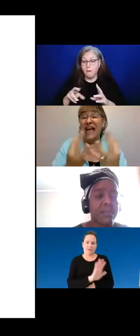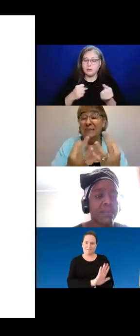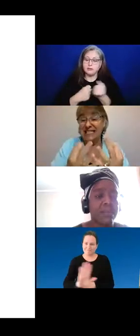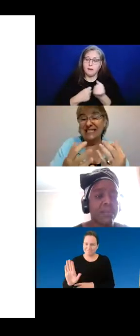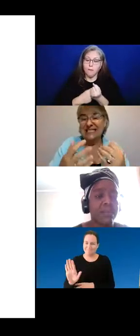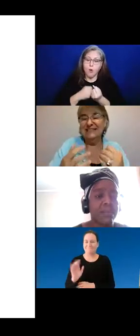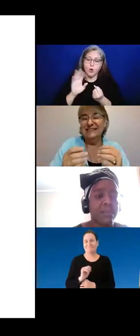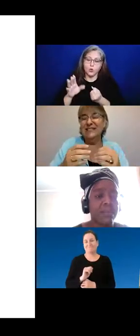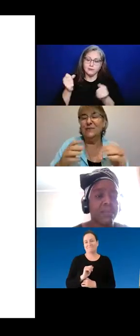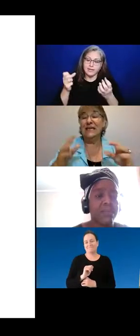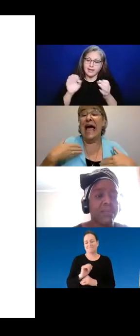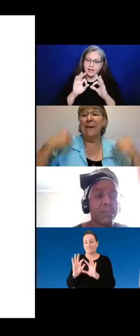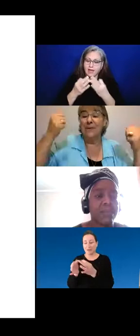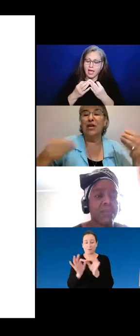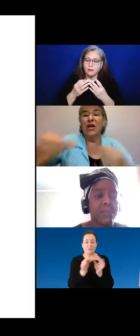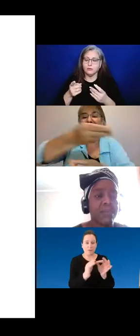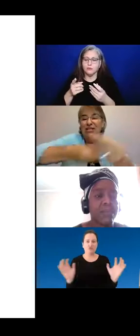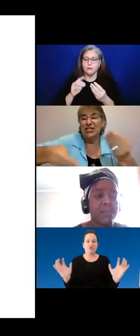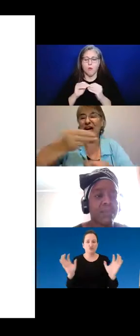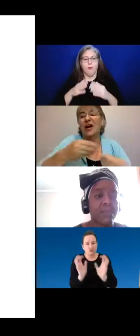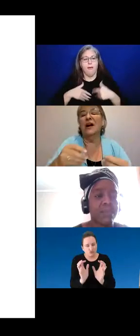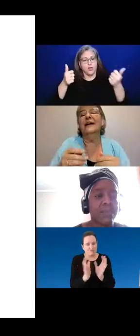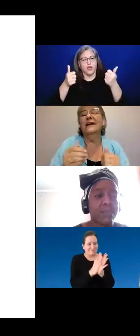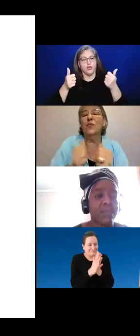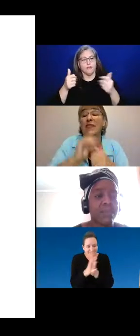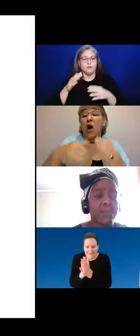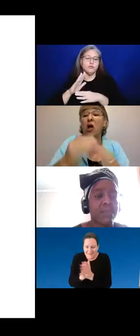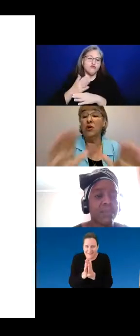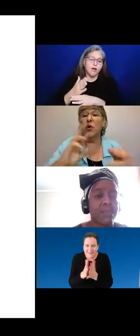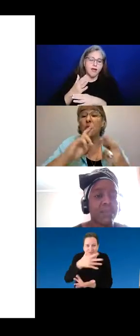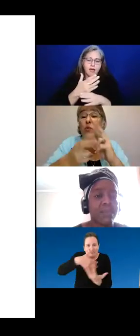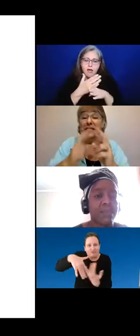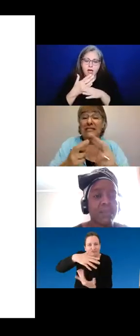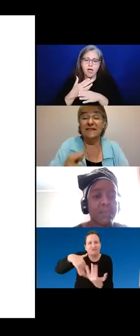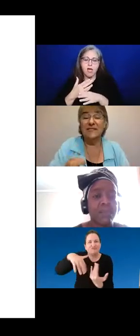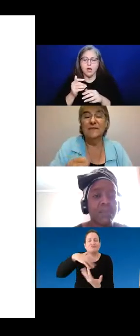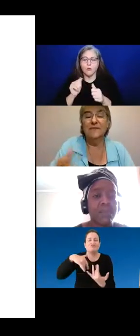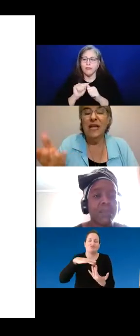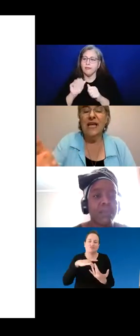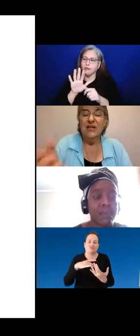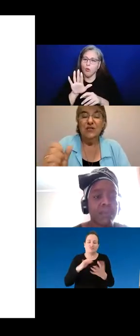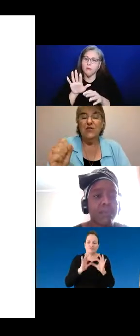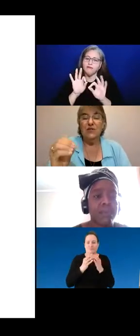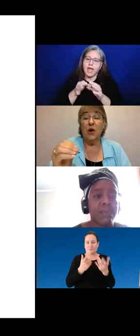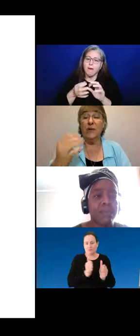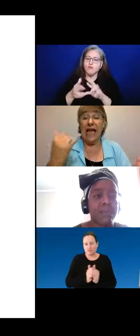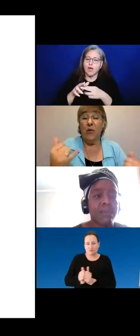signing families to be happier and share with all your relatives. So now we're